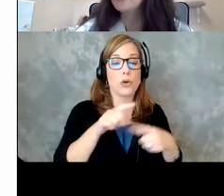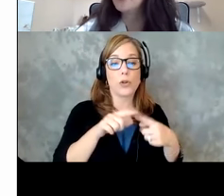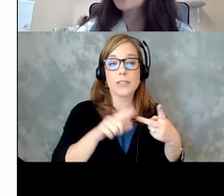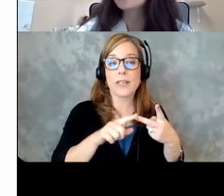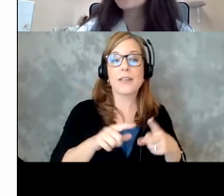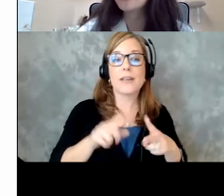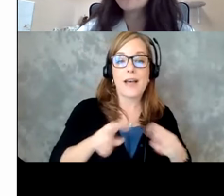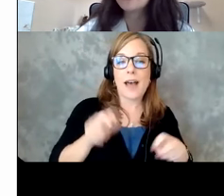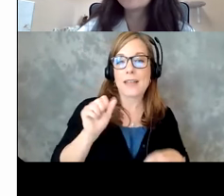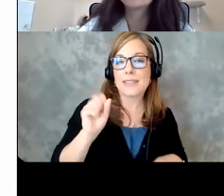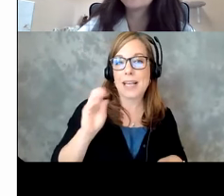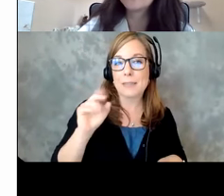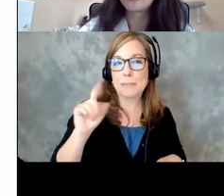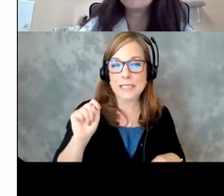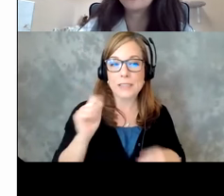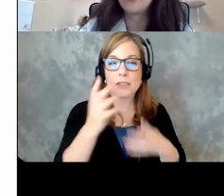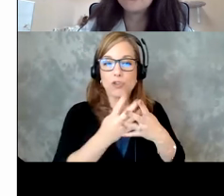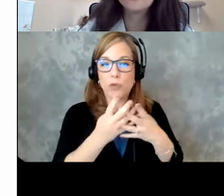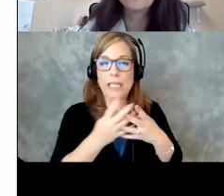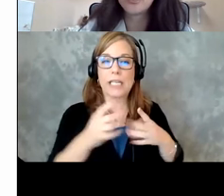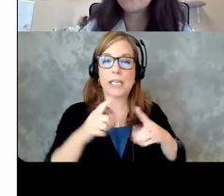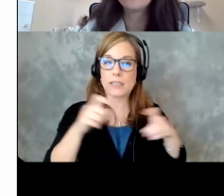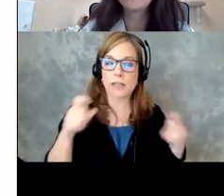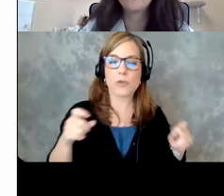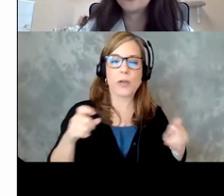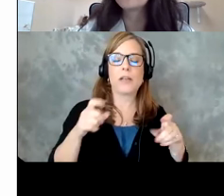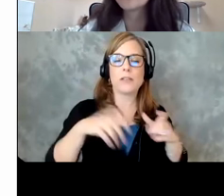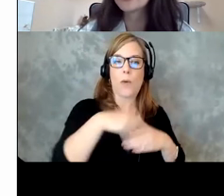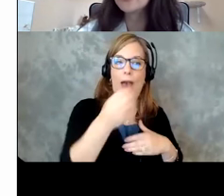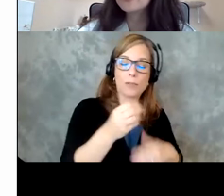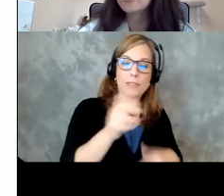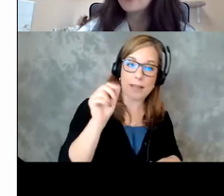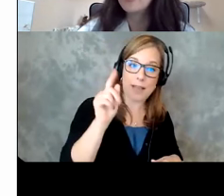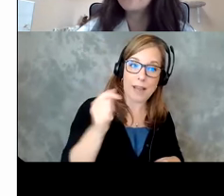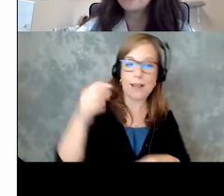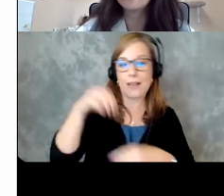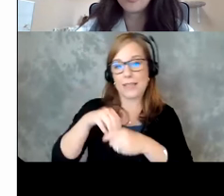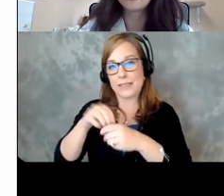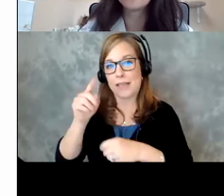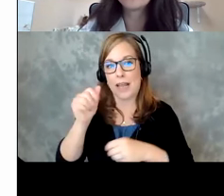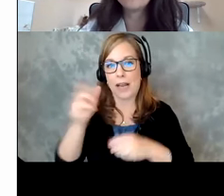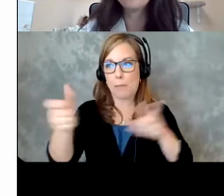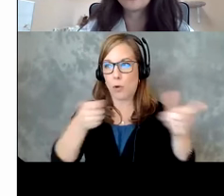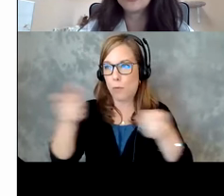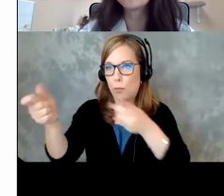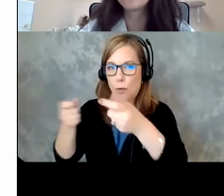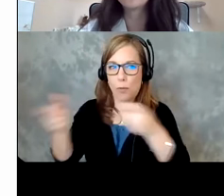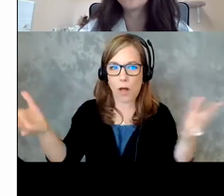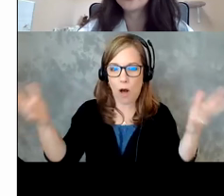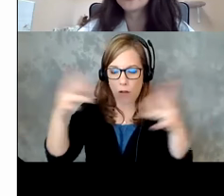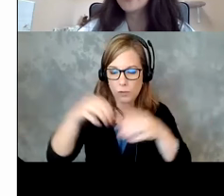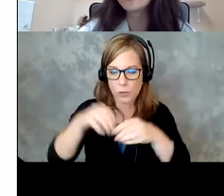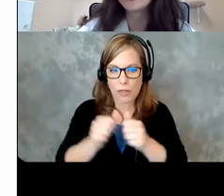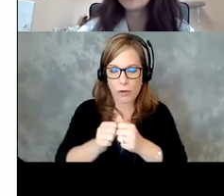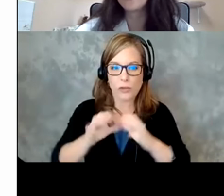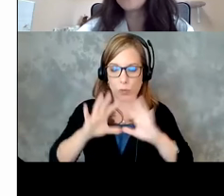cetera. And so the idea is you can take all of this data from various sources, and then it'll kind of get you to better